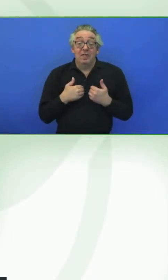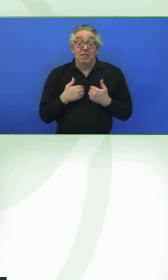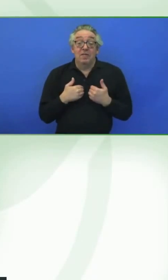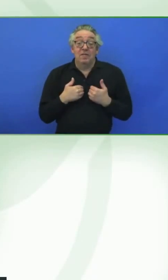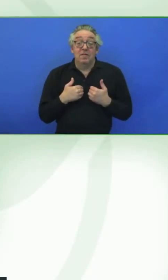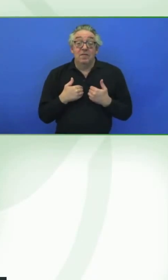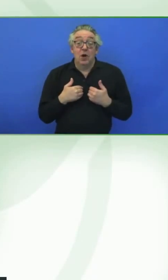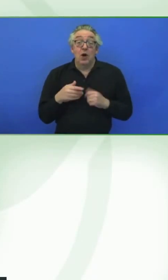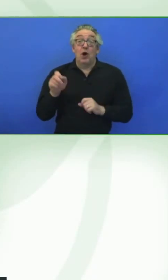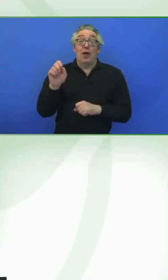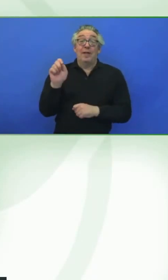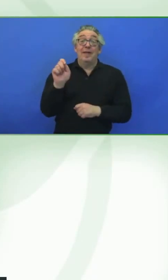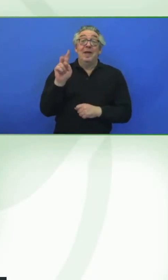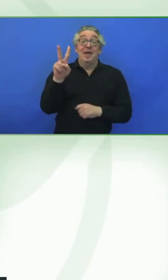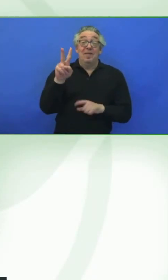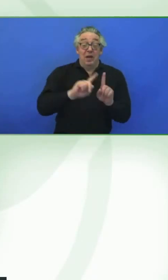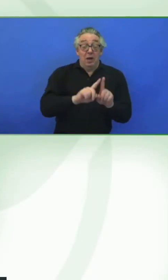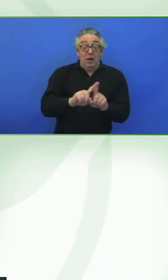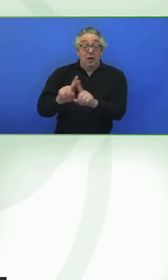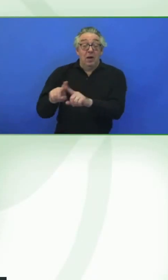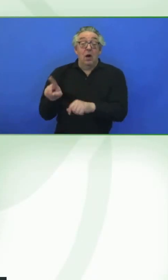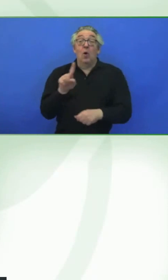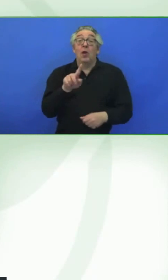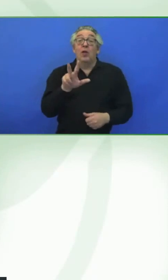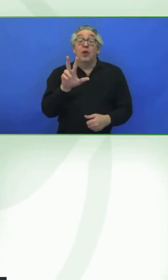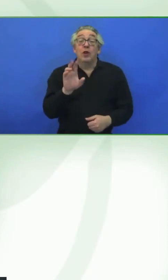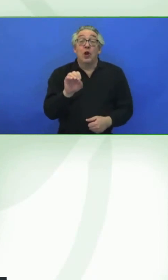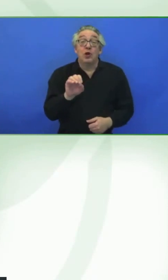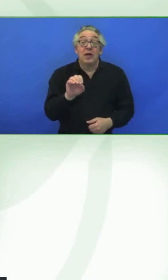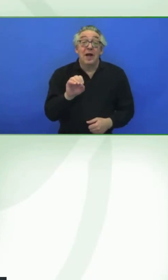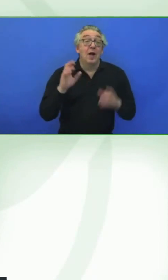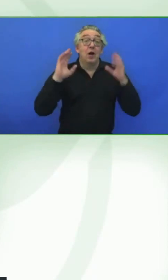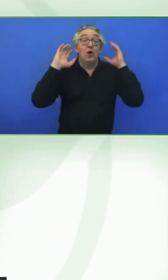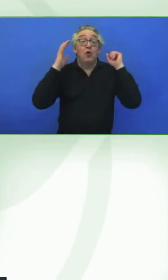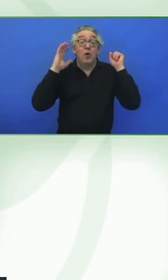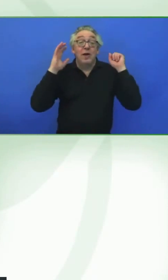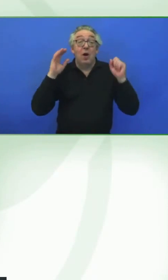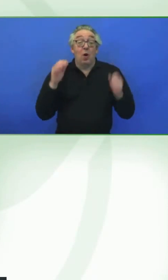500 radio broadcasters, 400 newspapers,